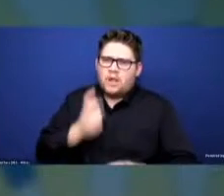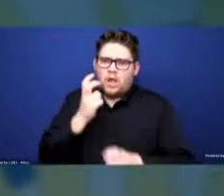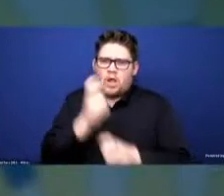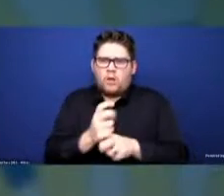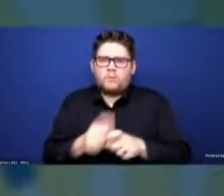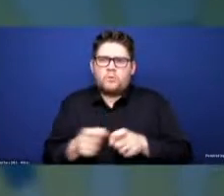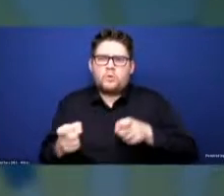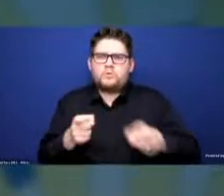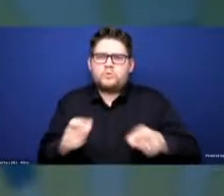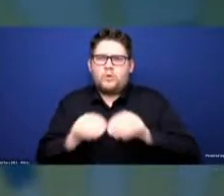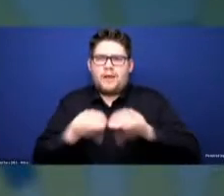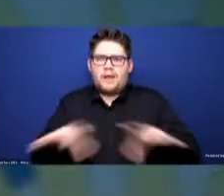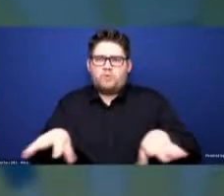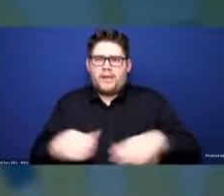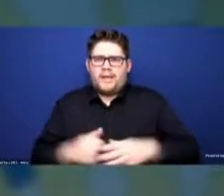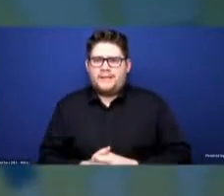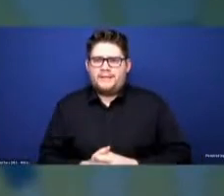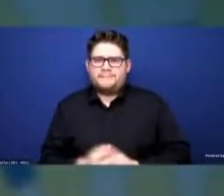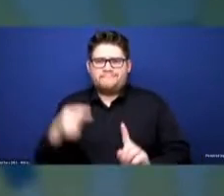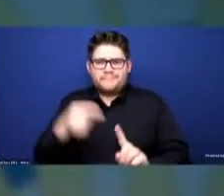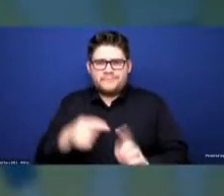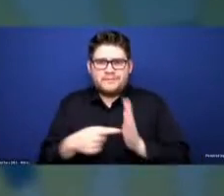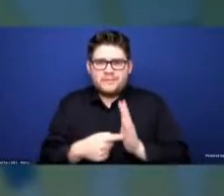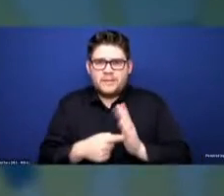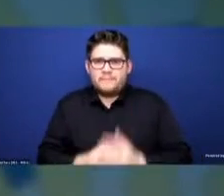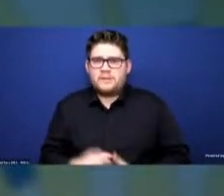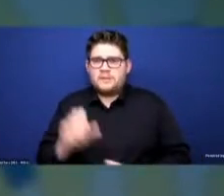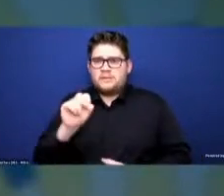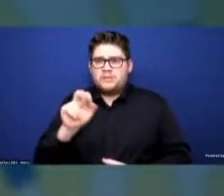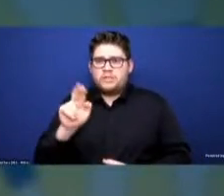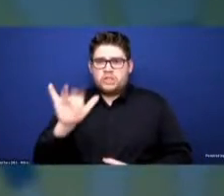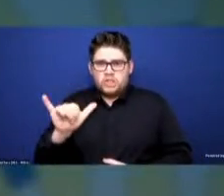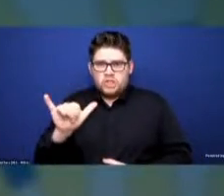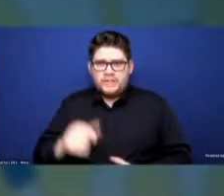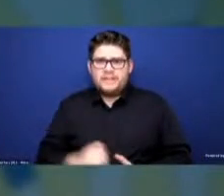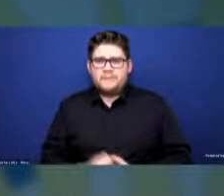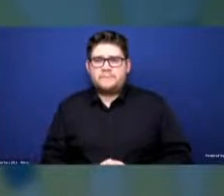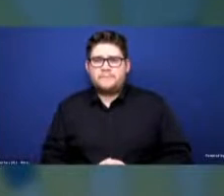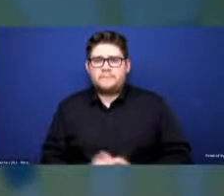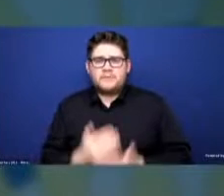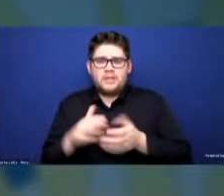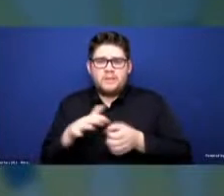areas like Surrey, in some parts of Vancouver Coastal most recently as well.